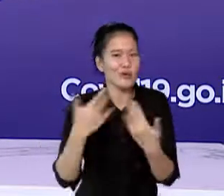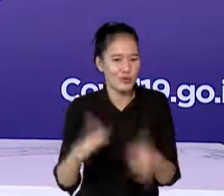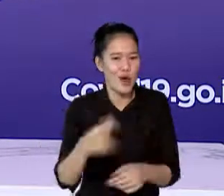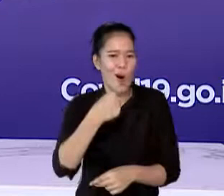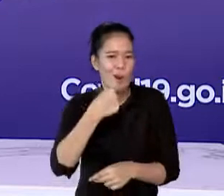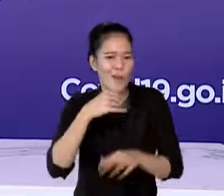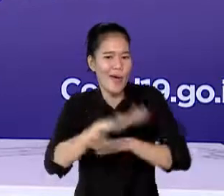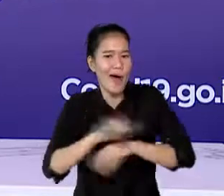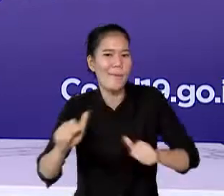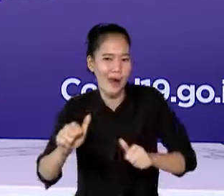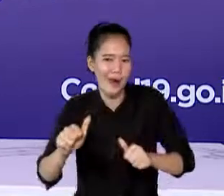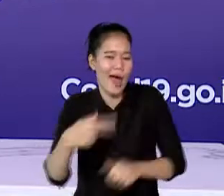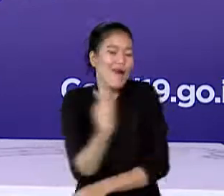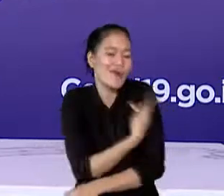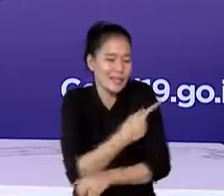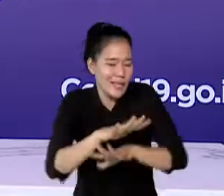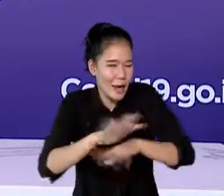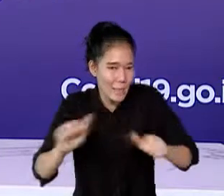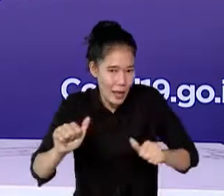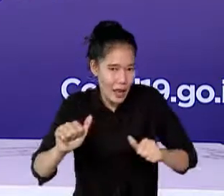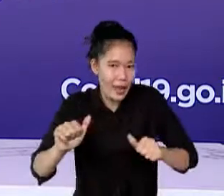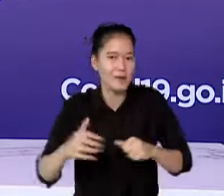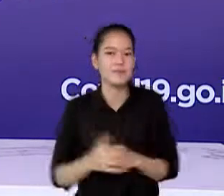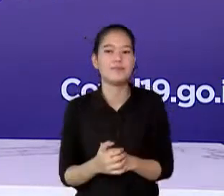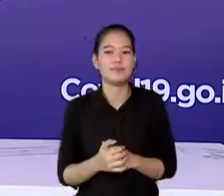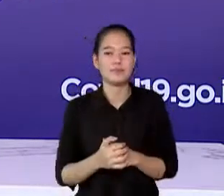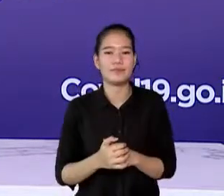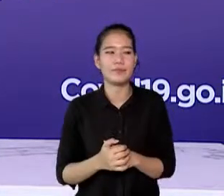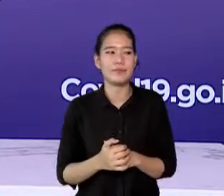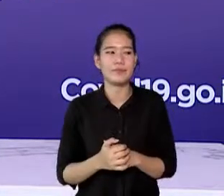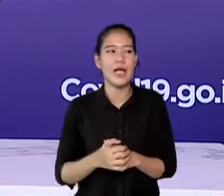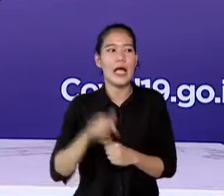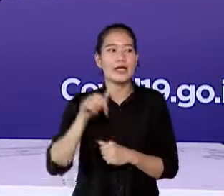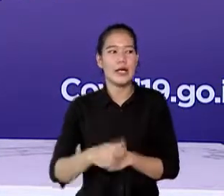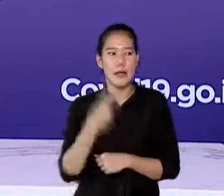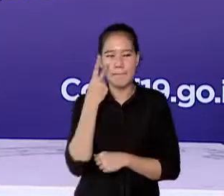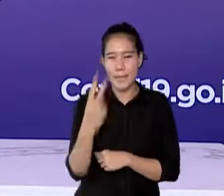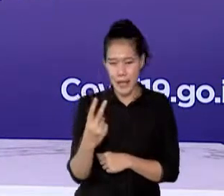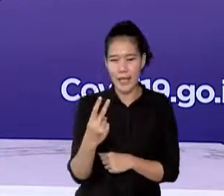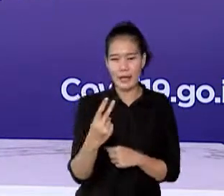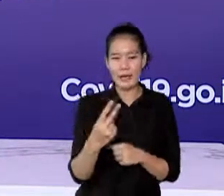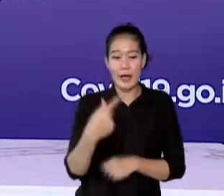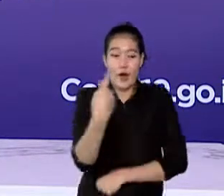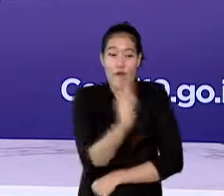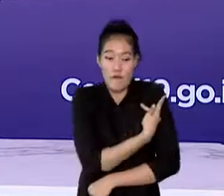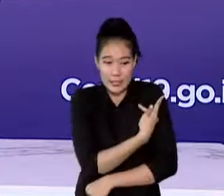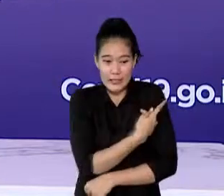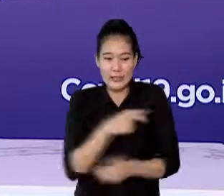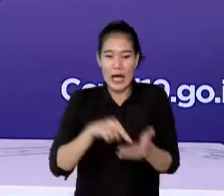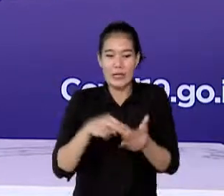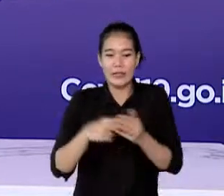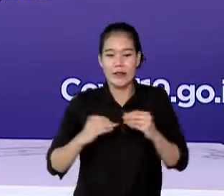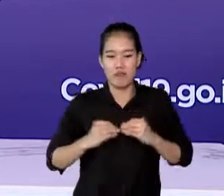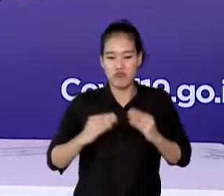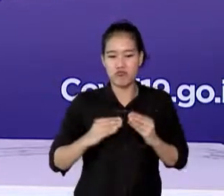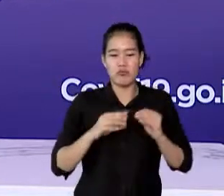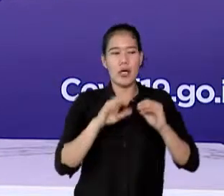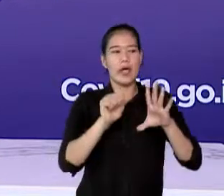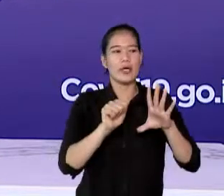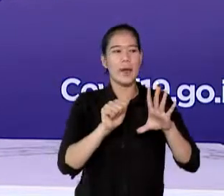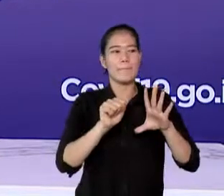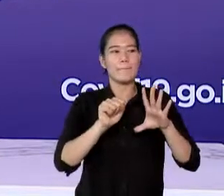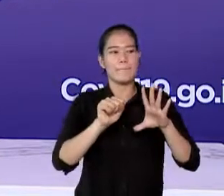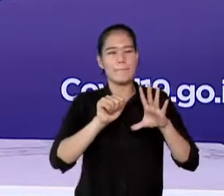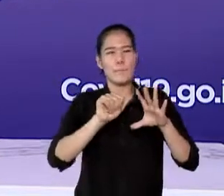efficacious. Moreover, immunogenicity produced by the Sinovac vaccine based on the